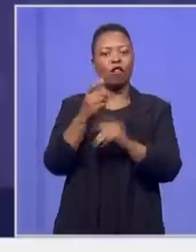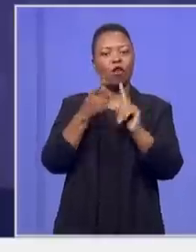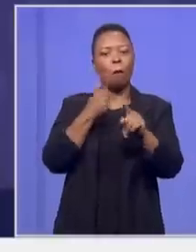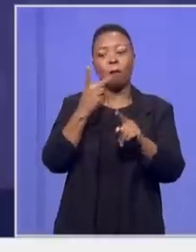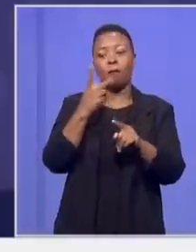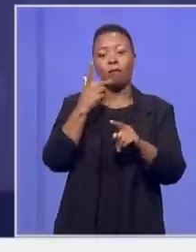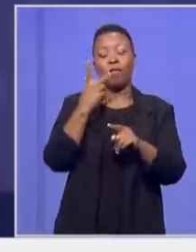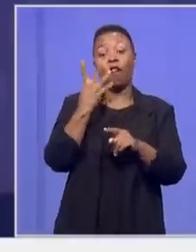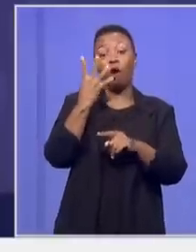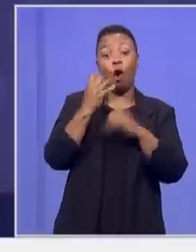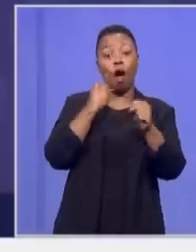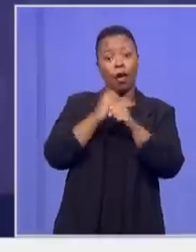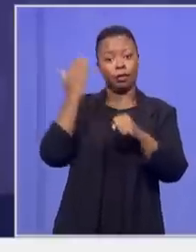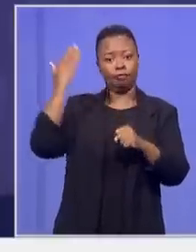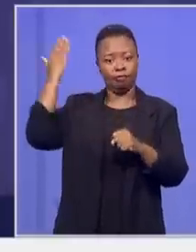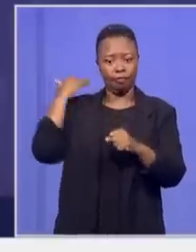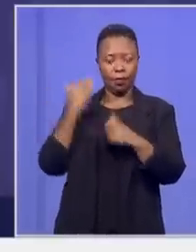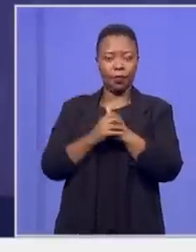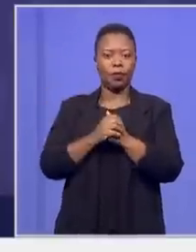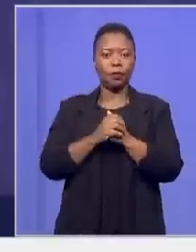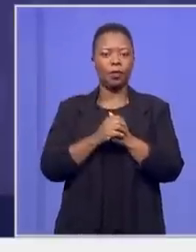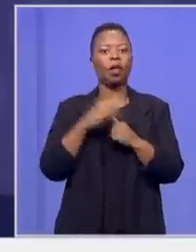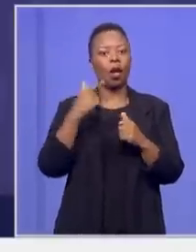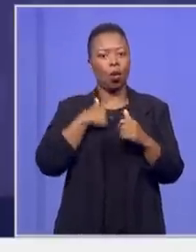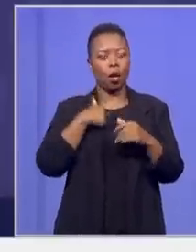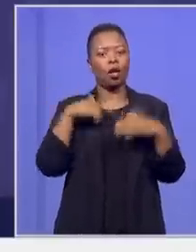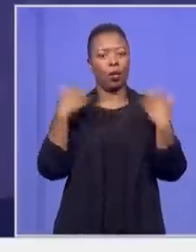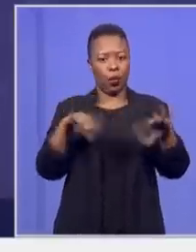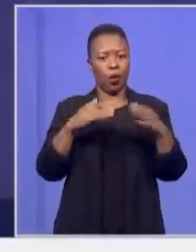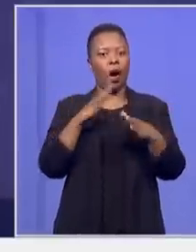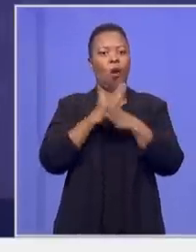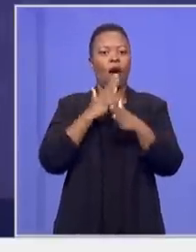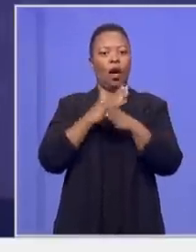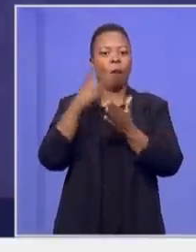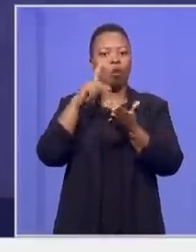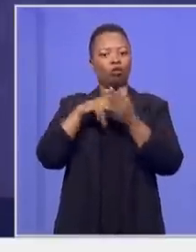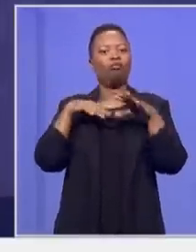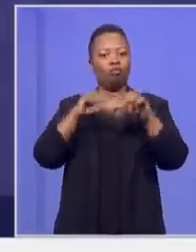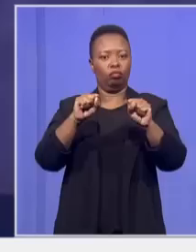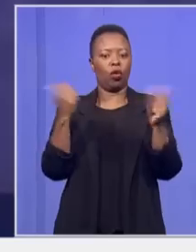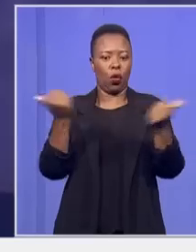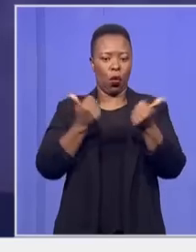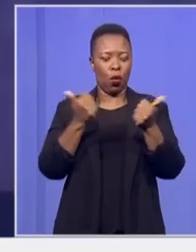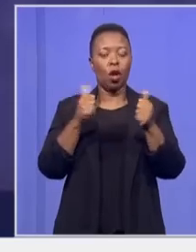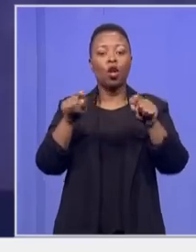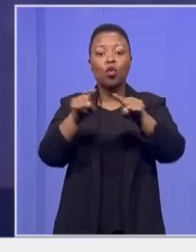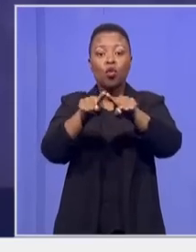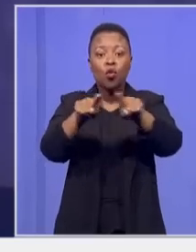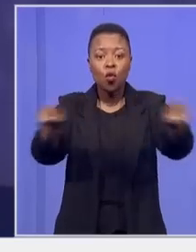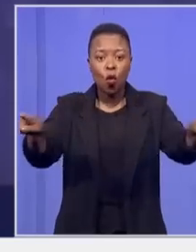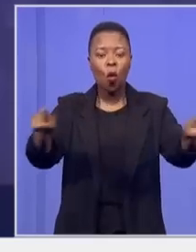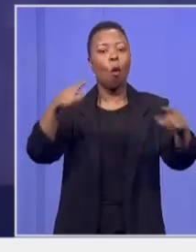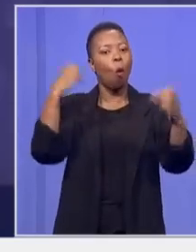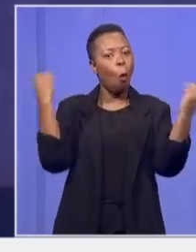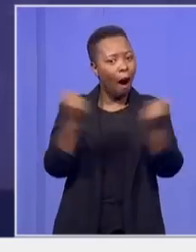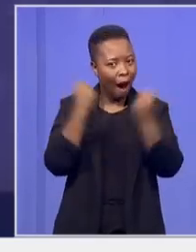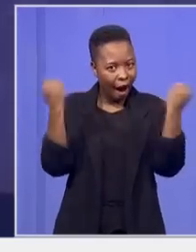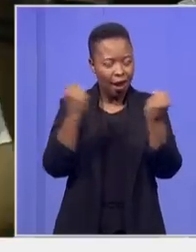ago. We worked to be in this position. You worked to be in this